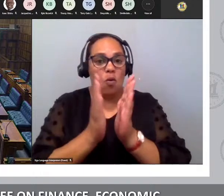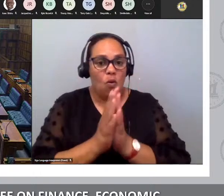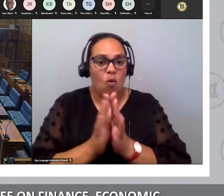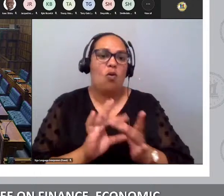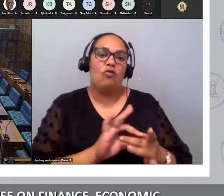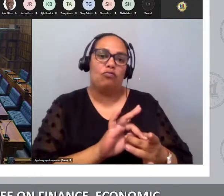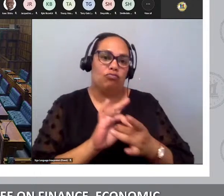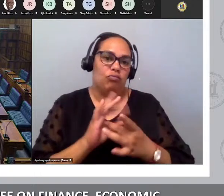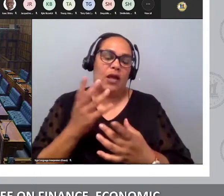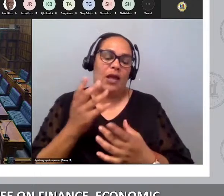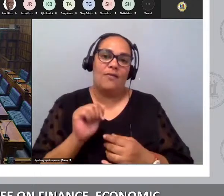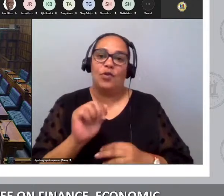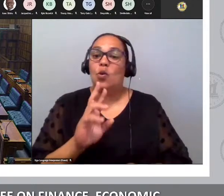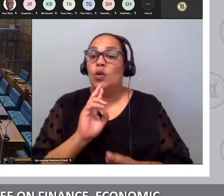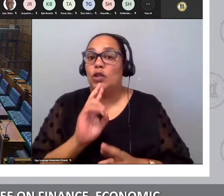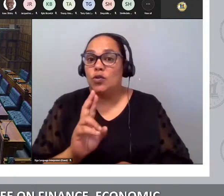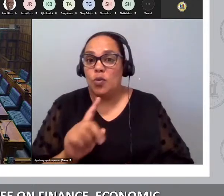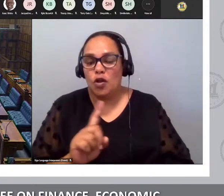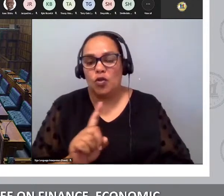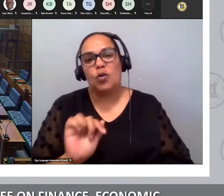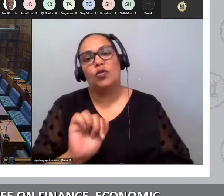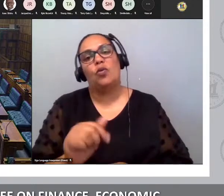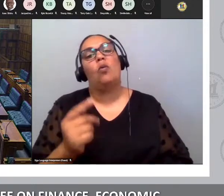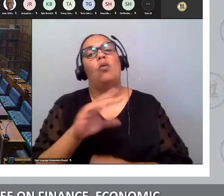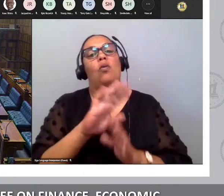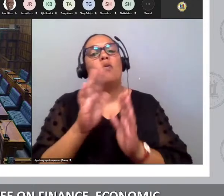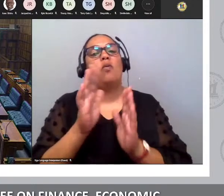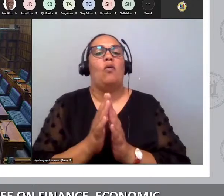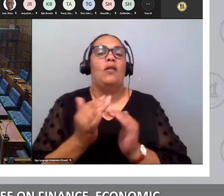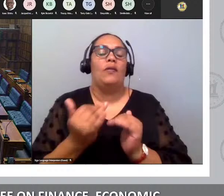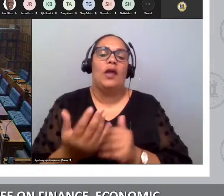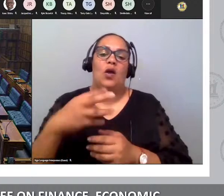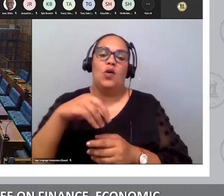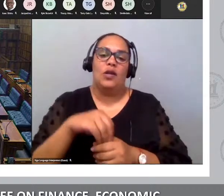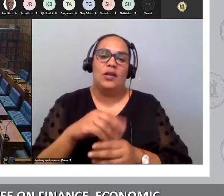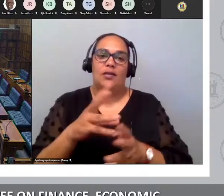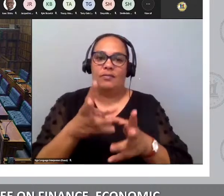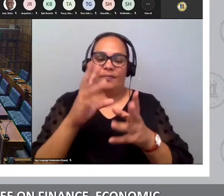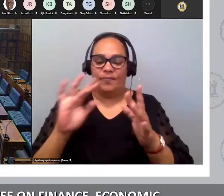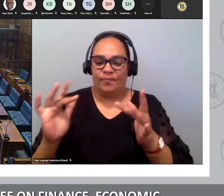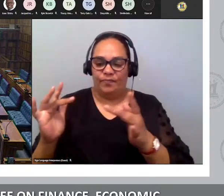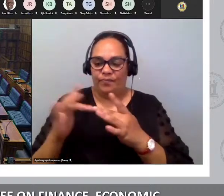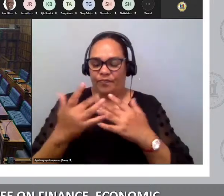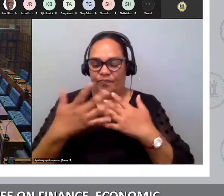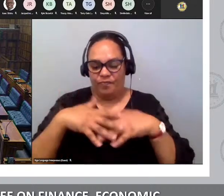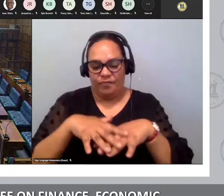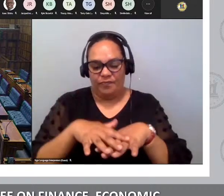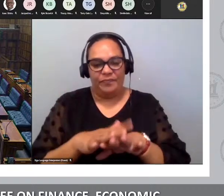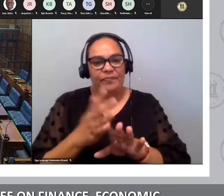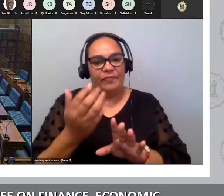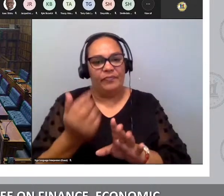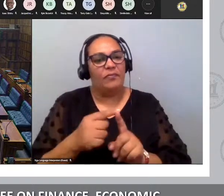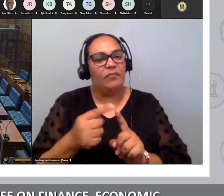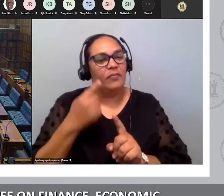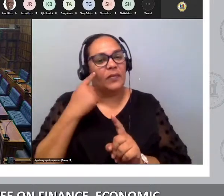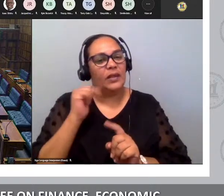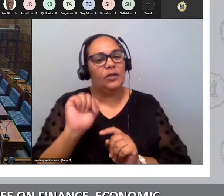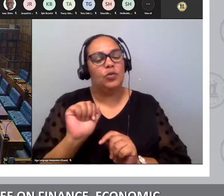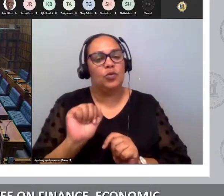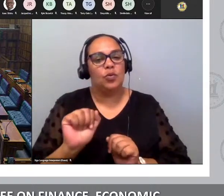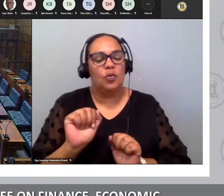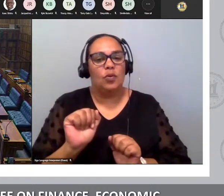related and the response to them are all kind of of interconnected and I and I and I think that